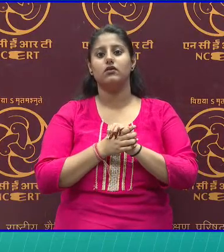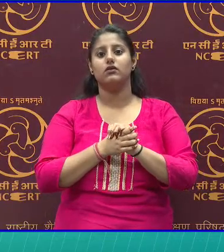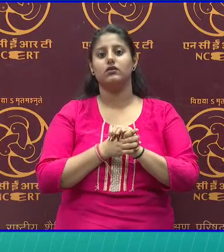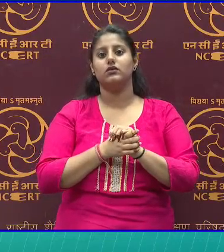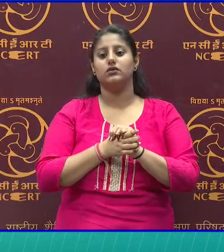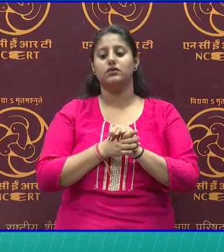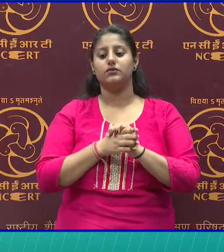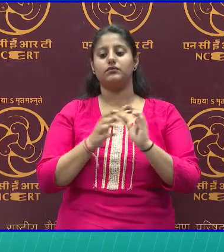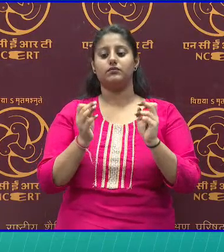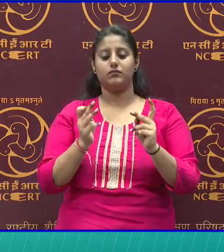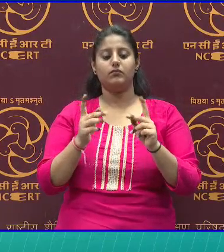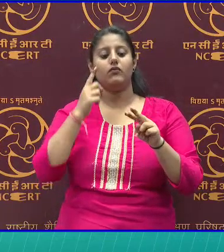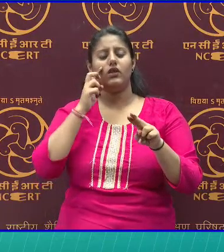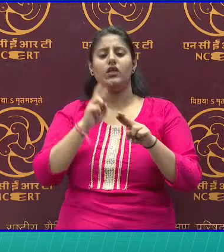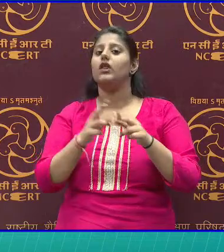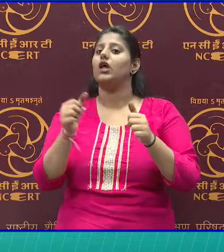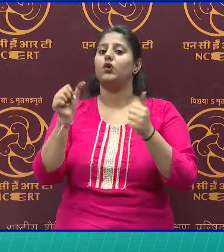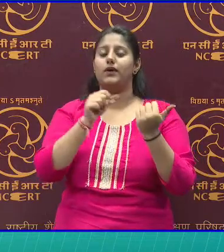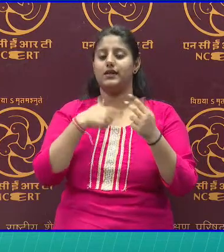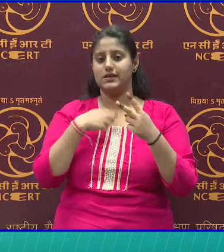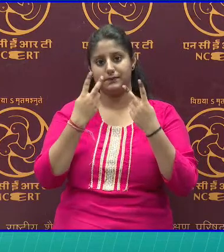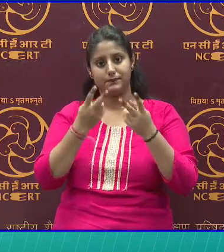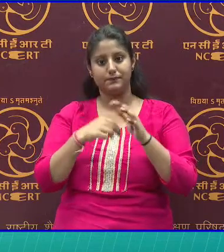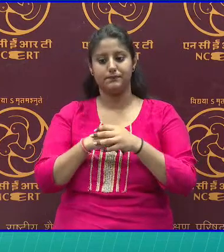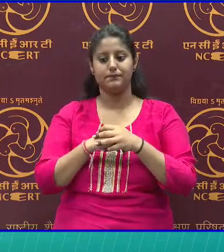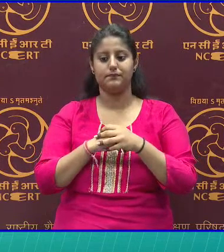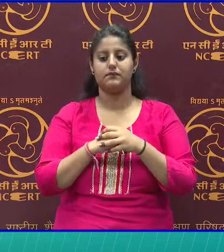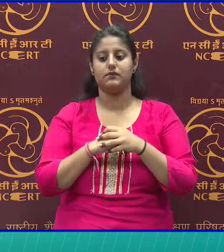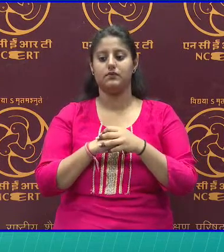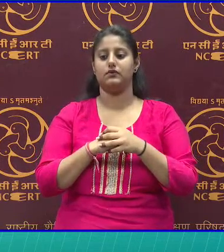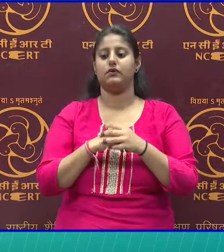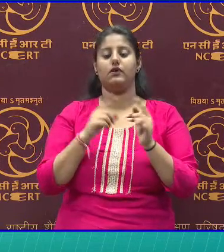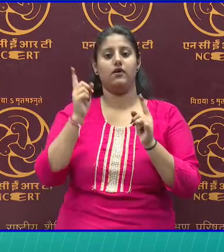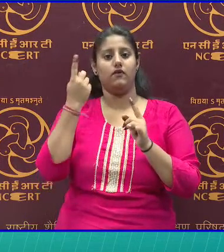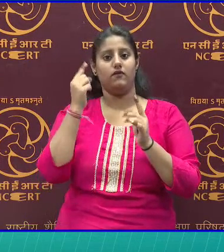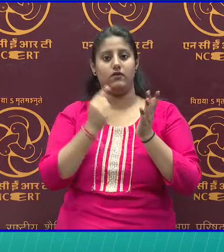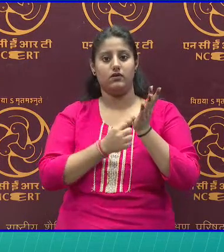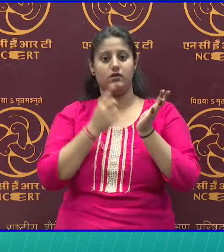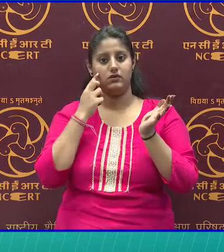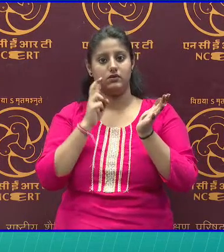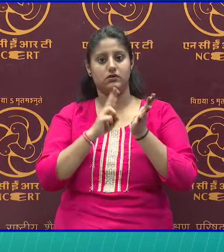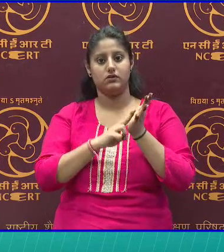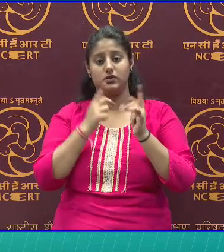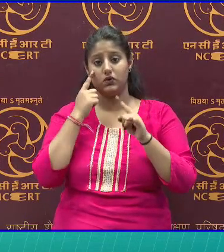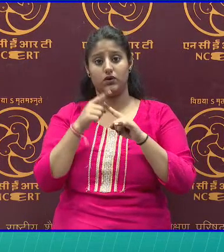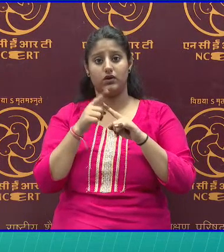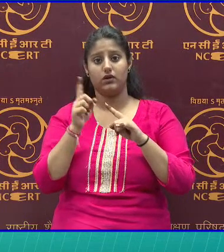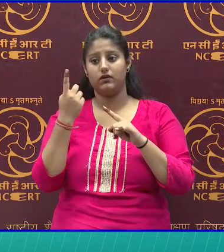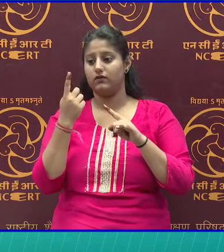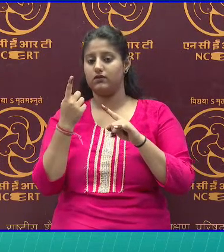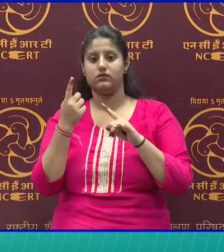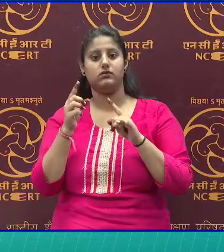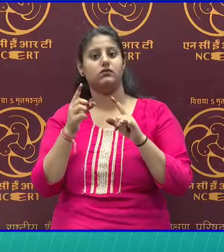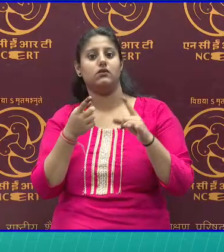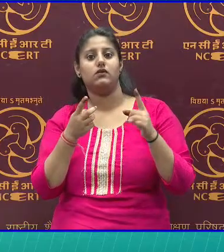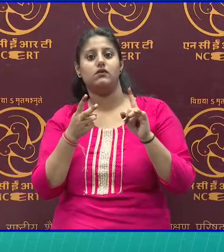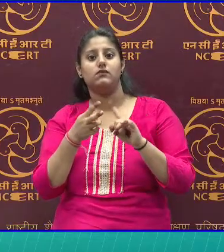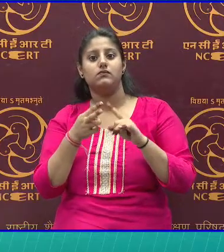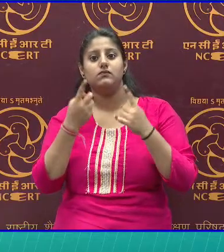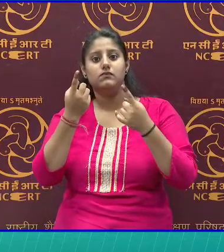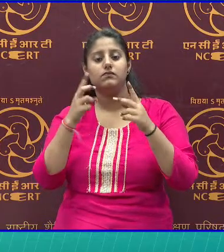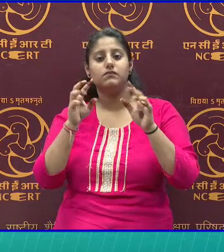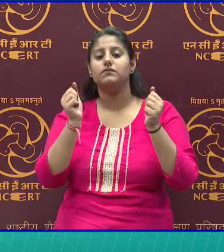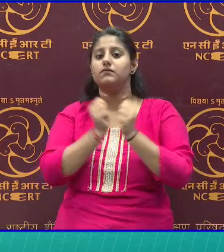we can come back to the structure of the textbook. Sure. The first unit is, as I said, it is about the community. The first chapter is